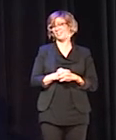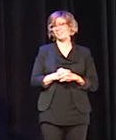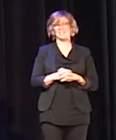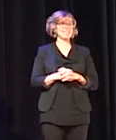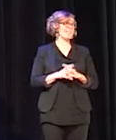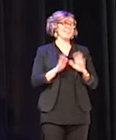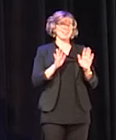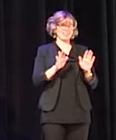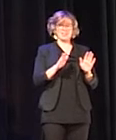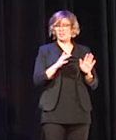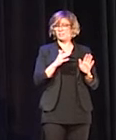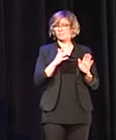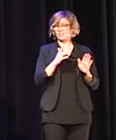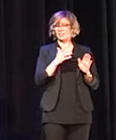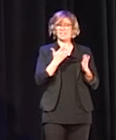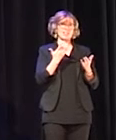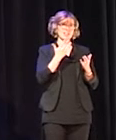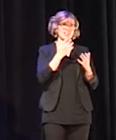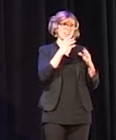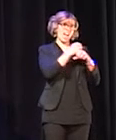And it has a really unfortunate acronym.